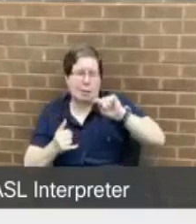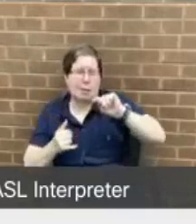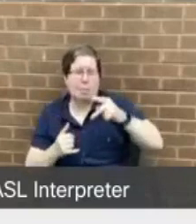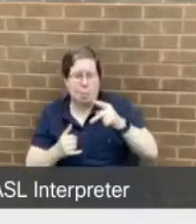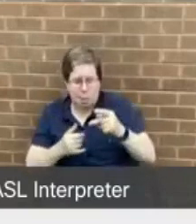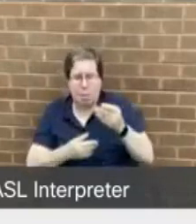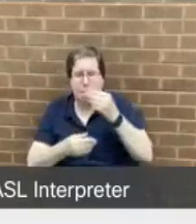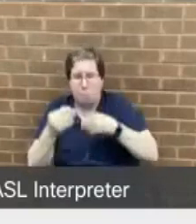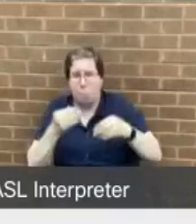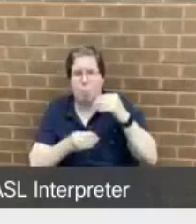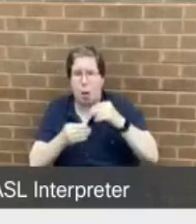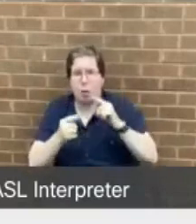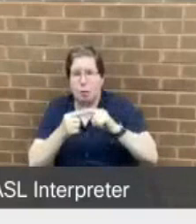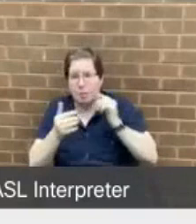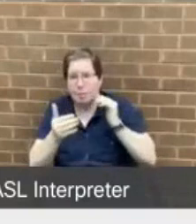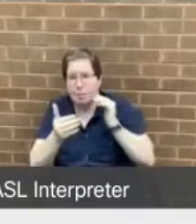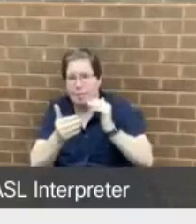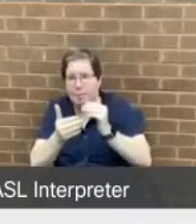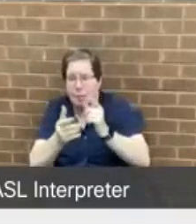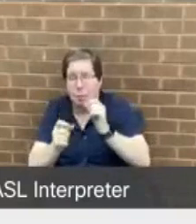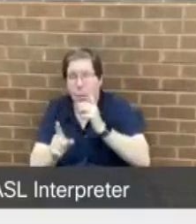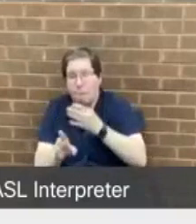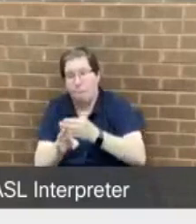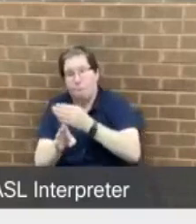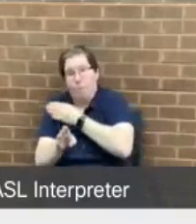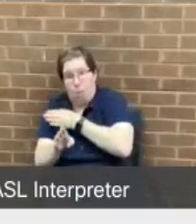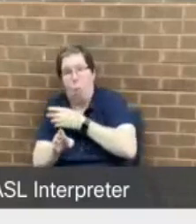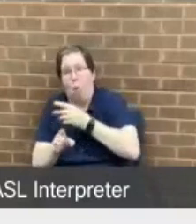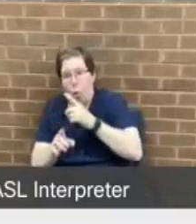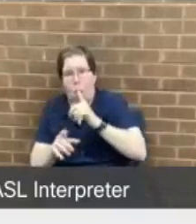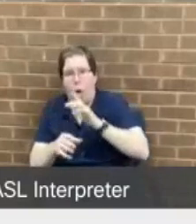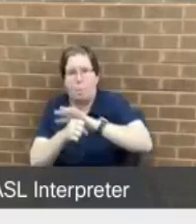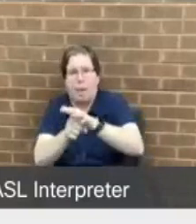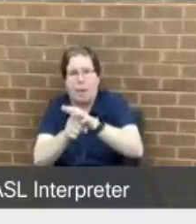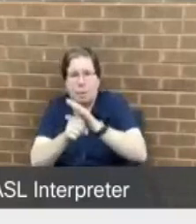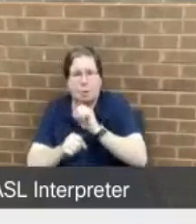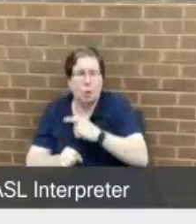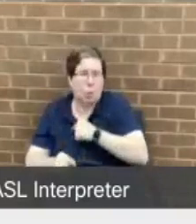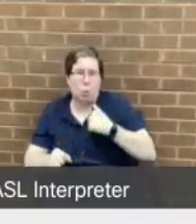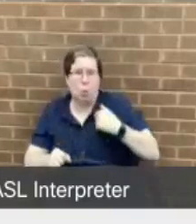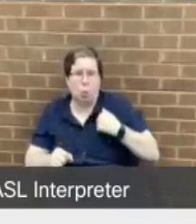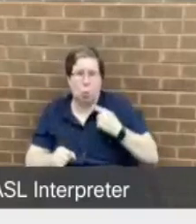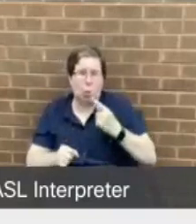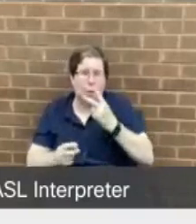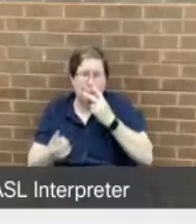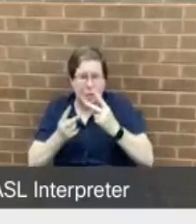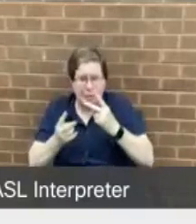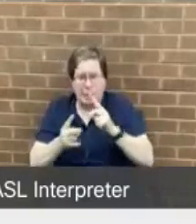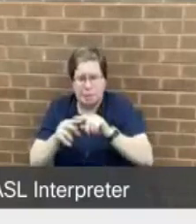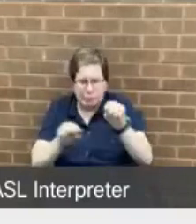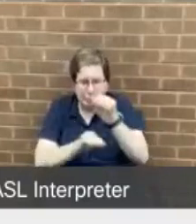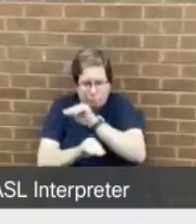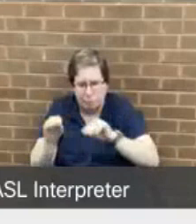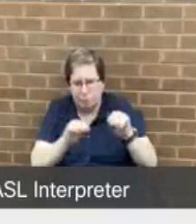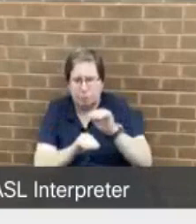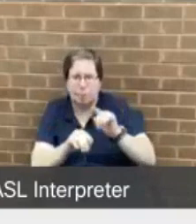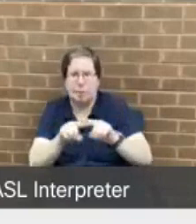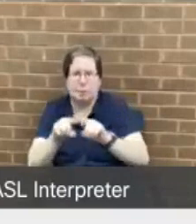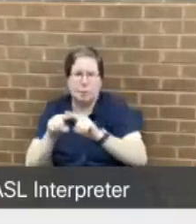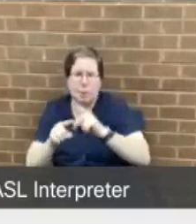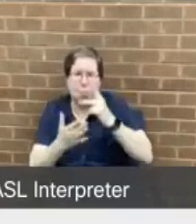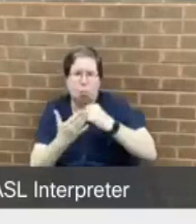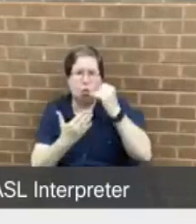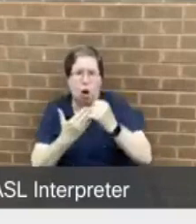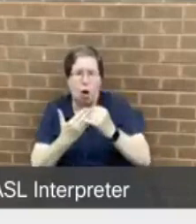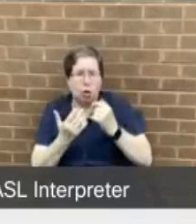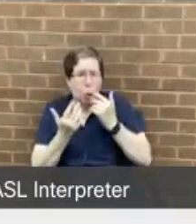draws closer to pre-pandemic levels, as the secretary mentioned, we can shift some resources to building a shelf of projects in anticipation